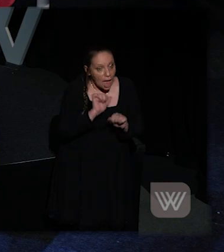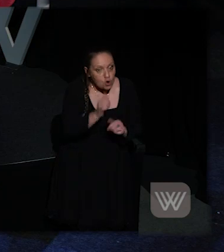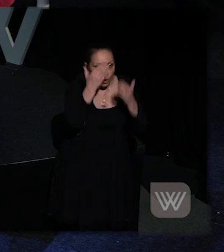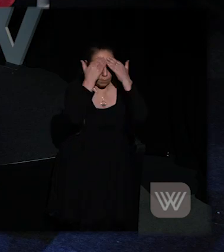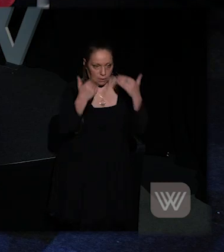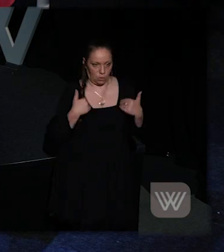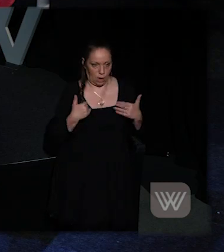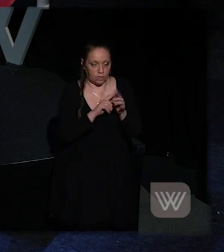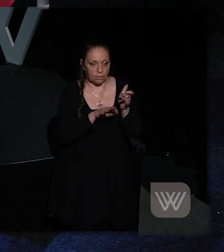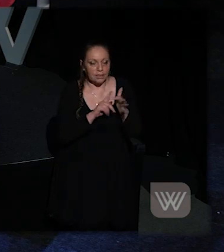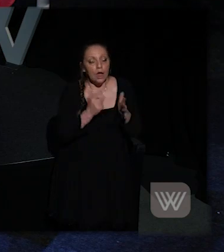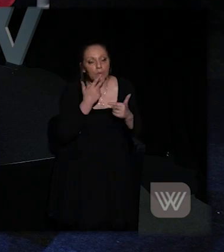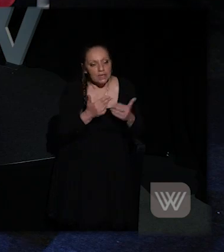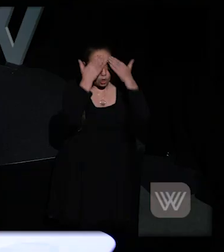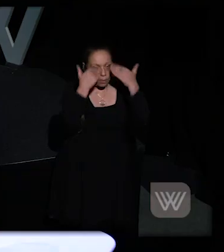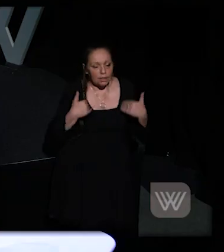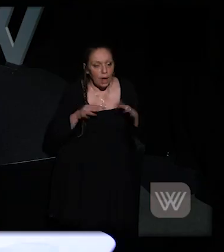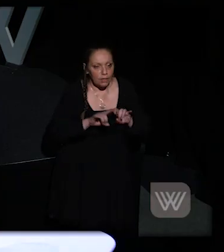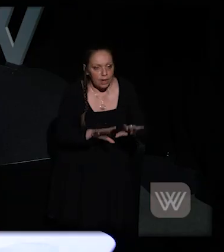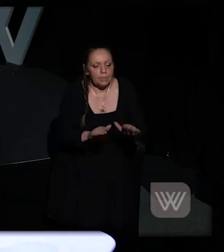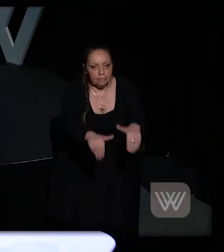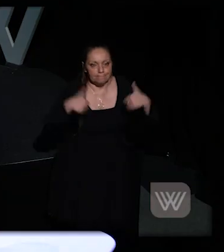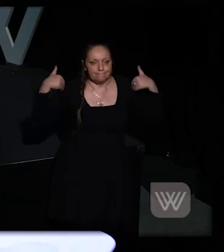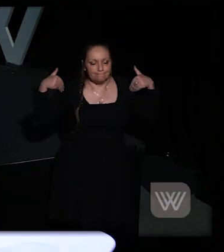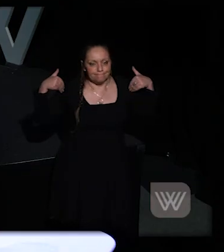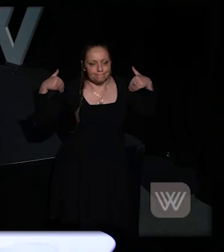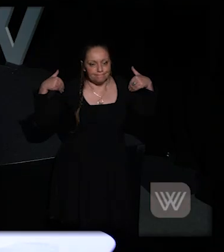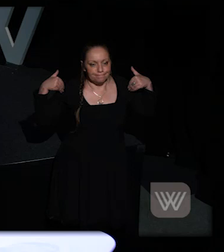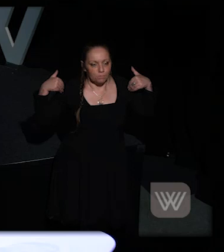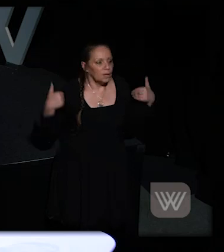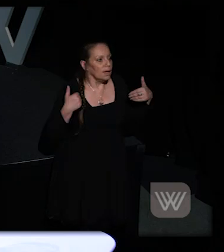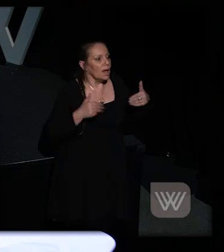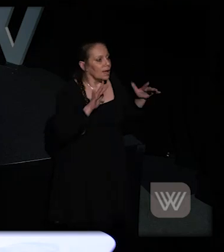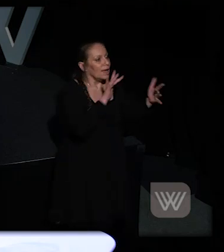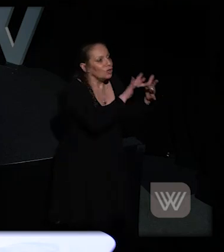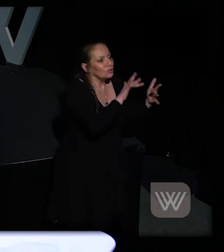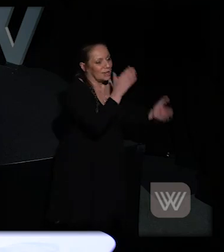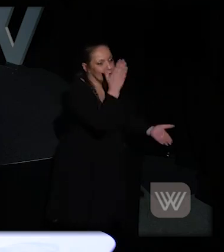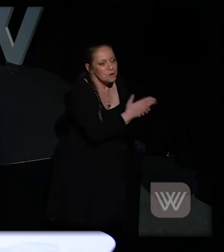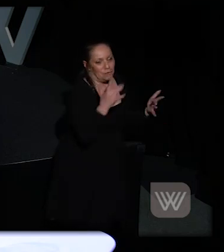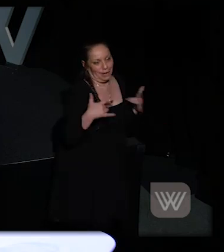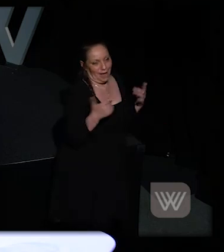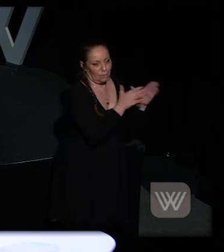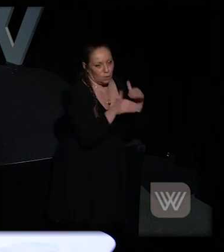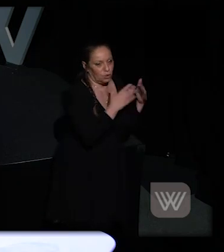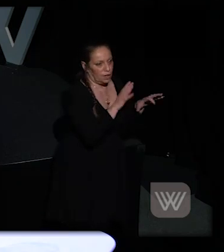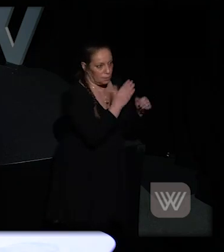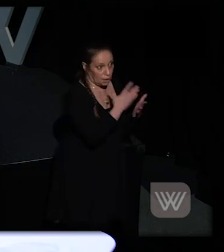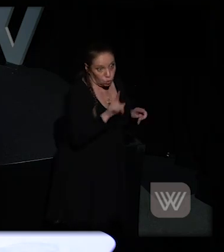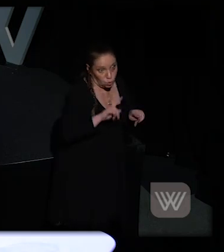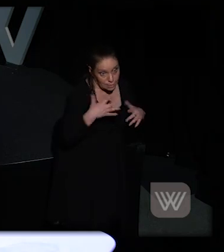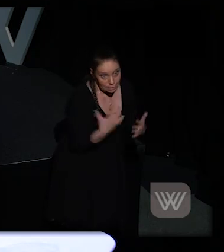So what I say to people is, if your mental health is getting damaged, step away, reach out to your real life community, you know, and make sure that you're